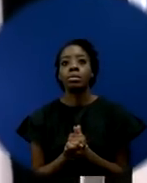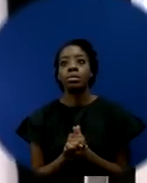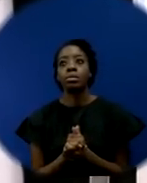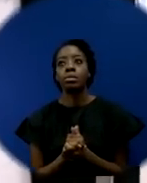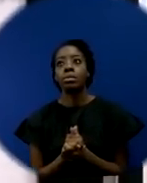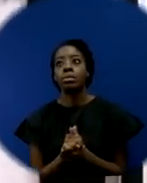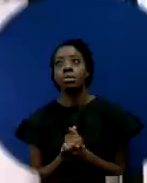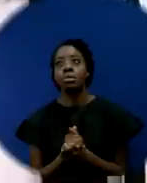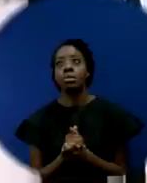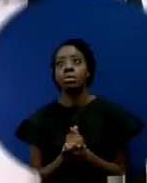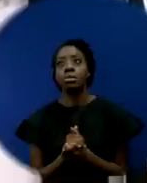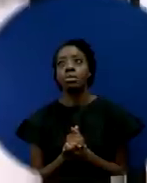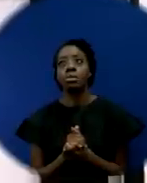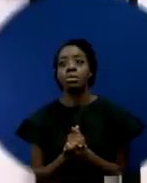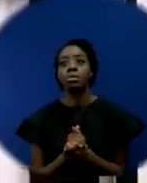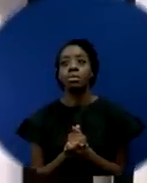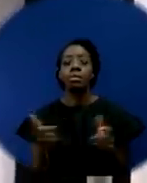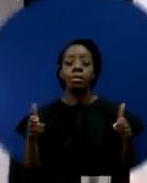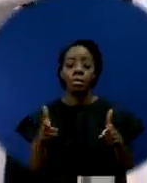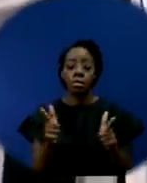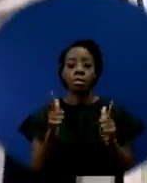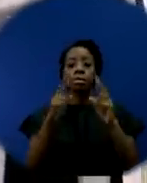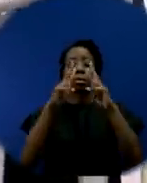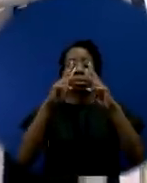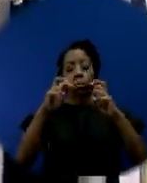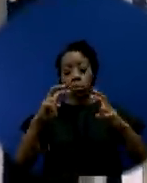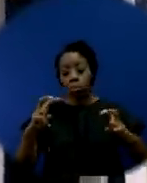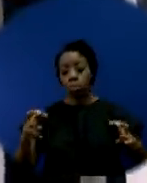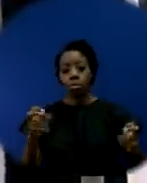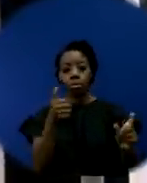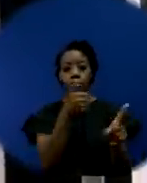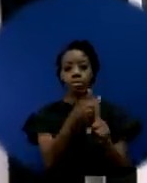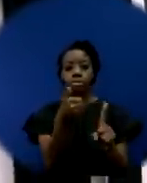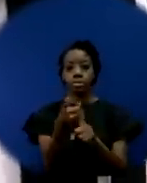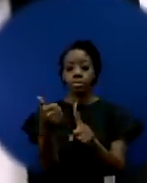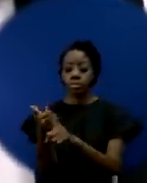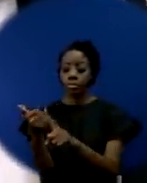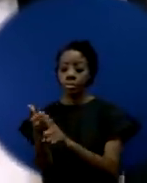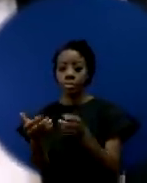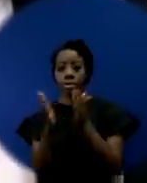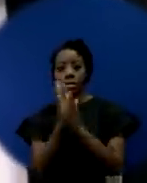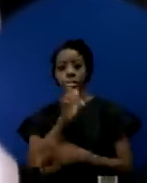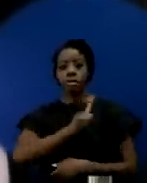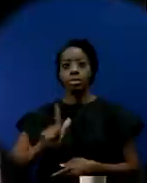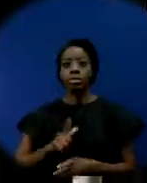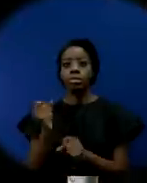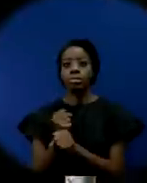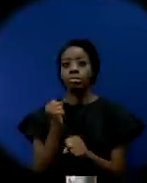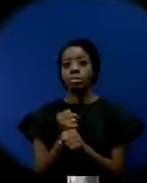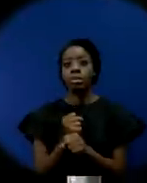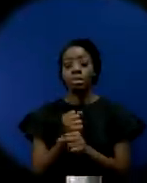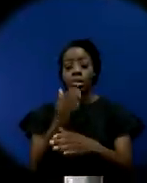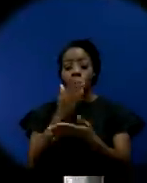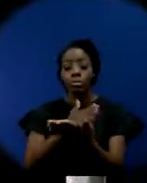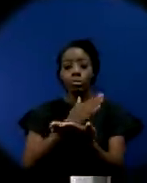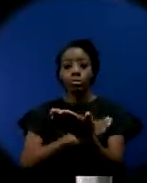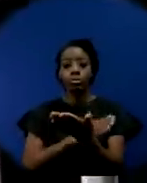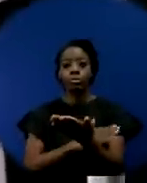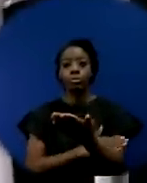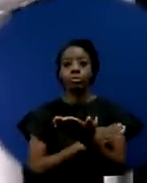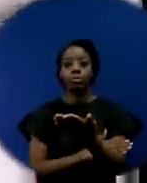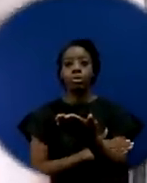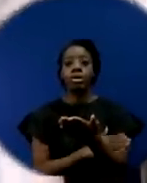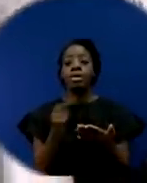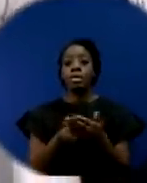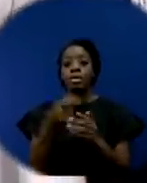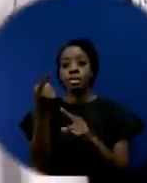Bible says, we read it this afternoon, examine ourselves and ask the Lord to make us better in the month of July